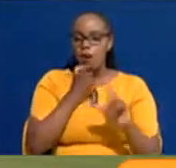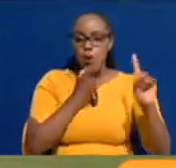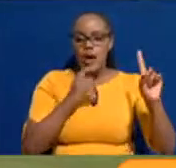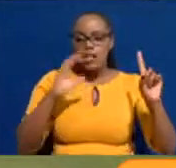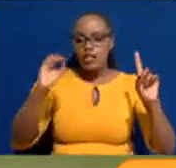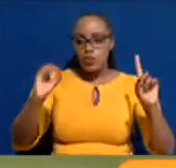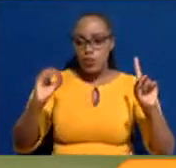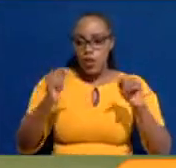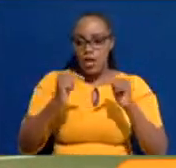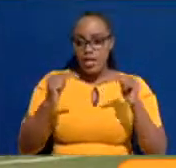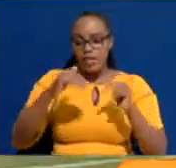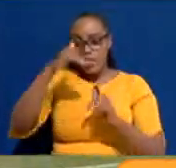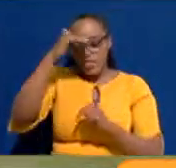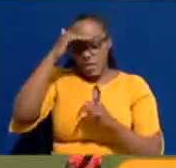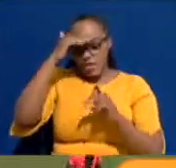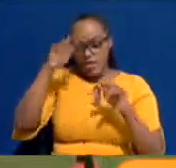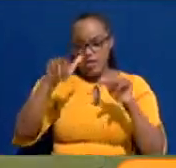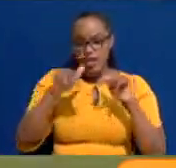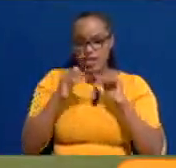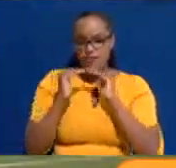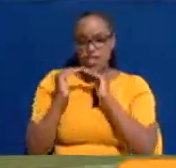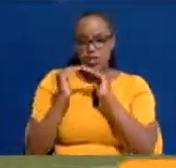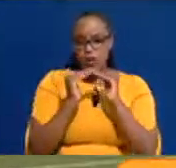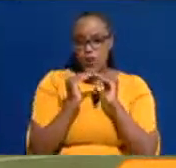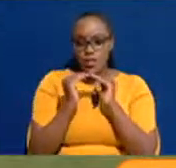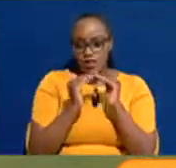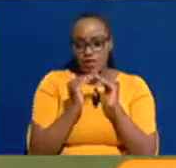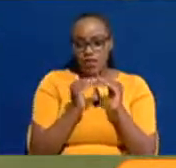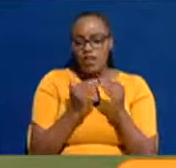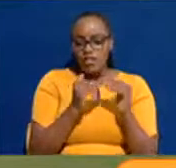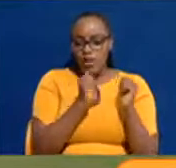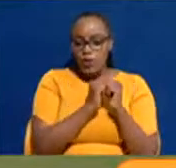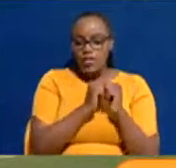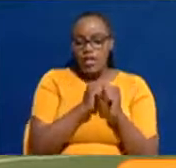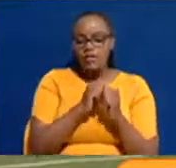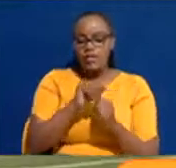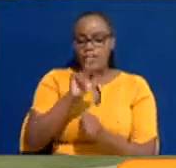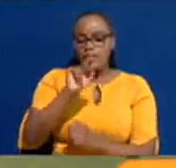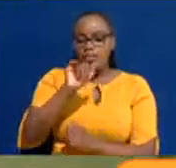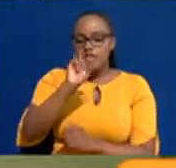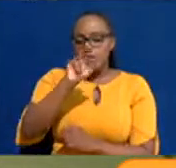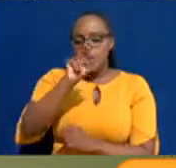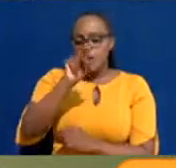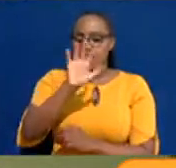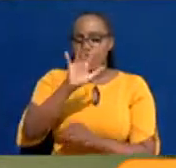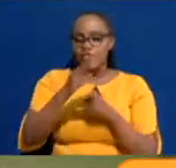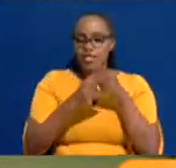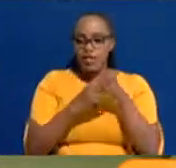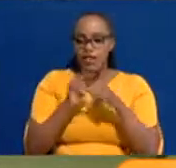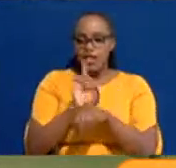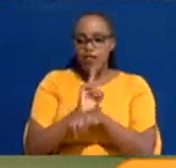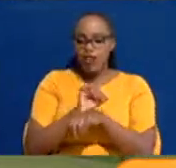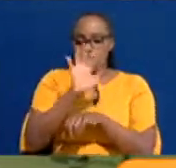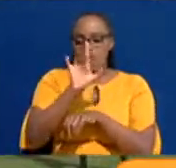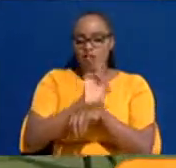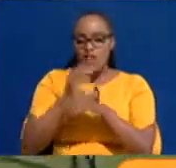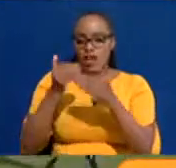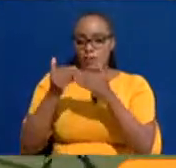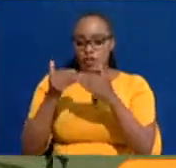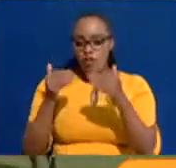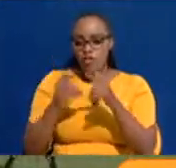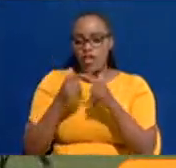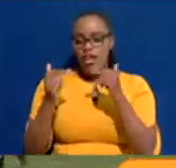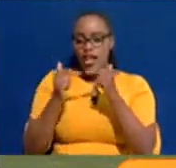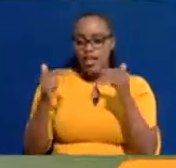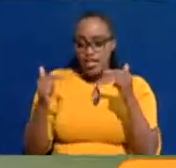halftime lead. And Tusker equalized with a thunderous free kick by Shami Kibwana in the 52nd minute. Now with 5 minutes to play and